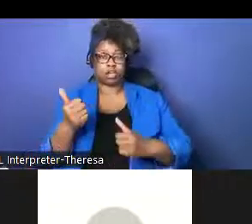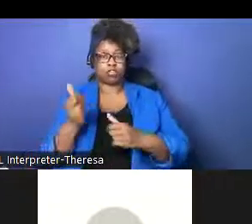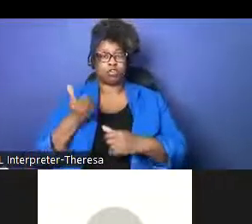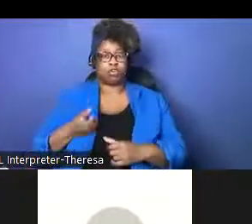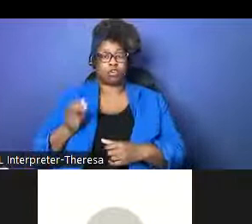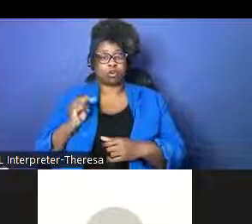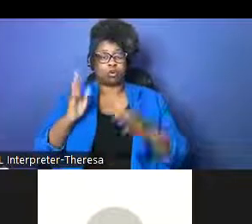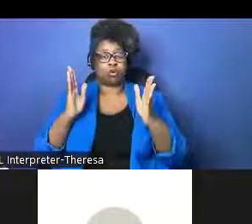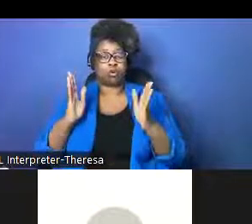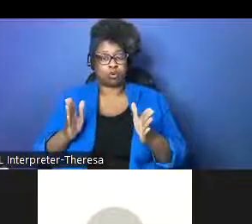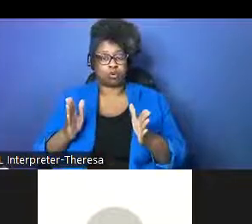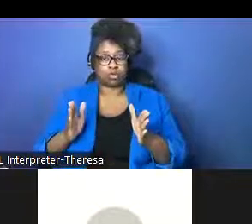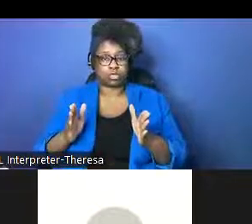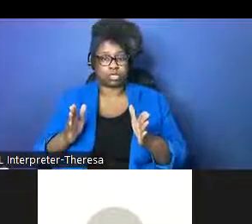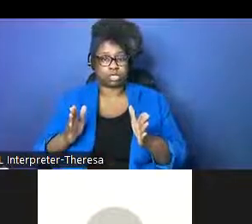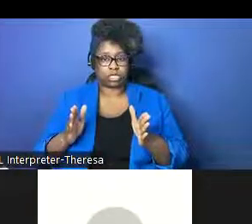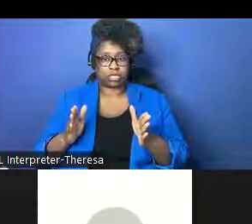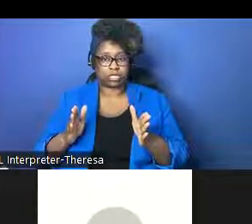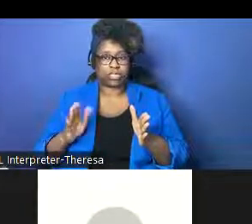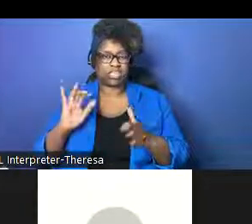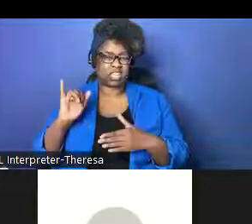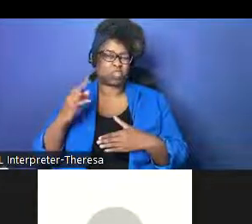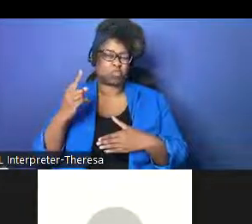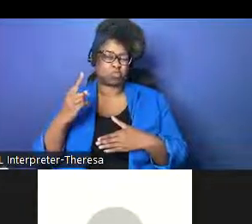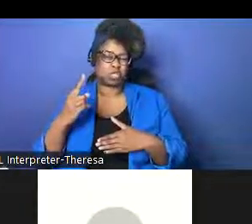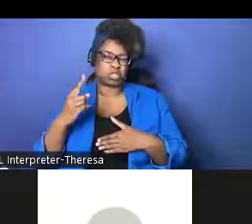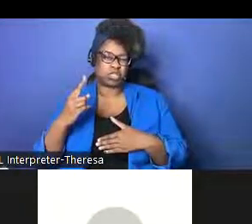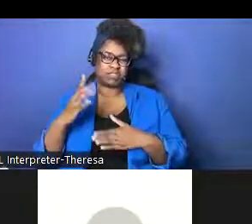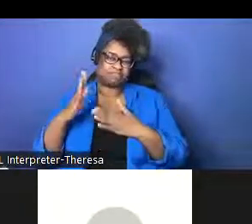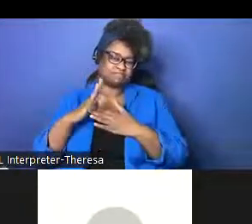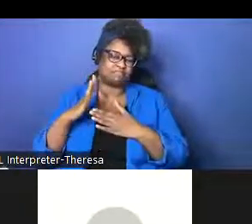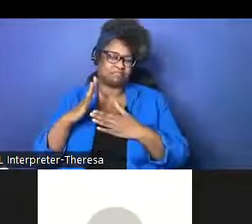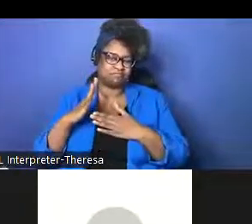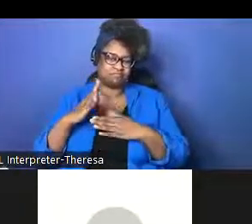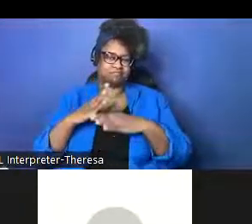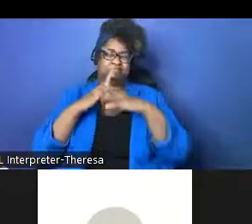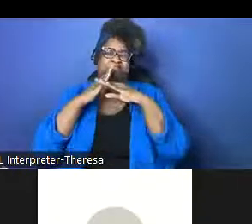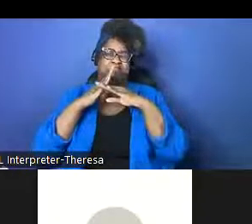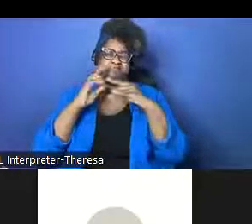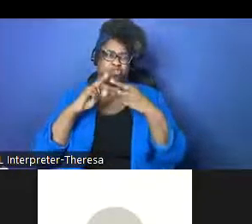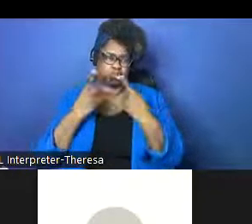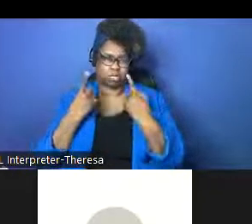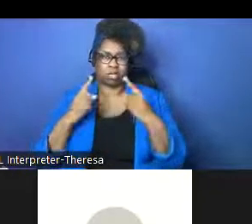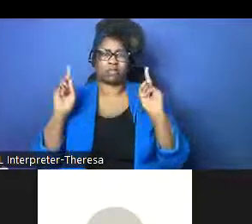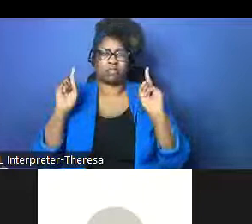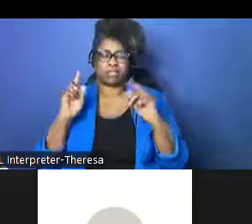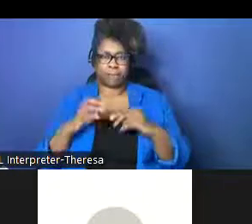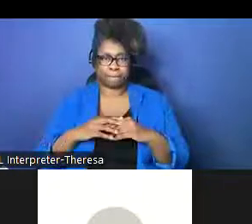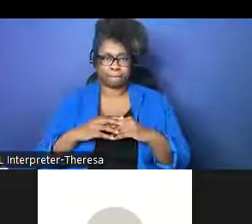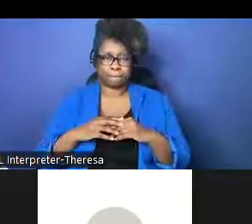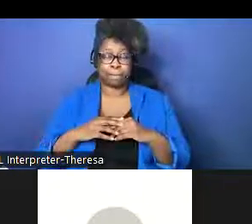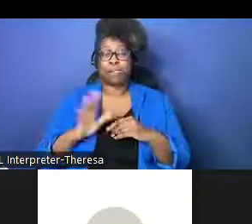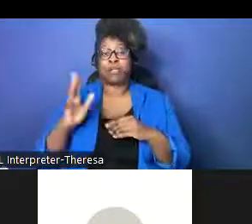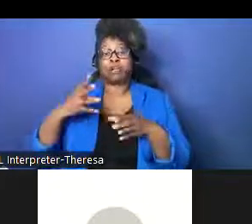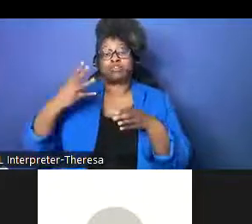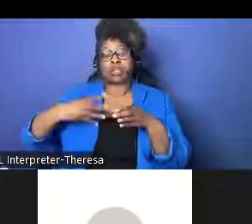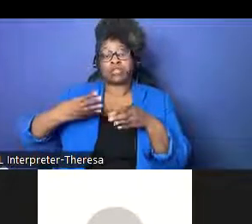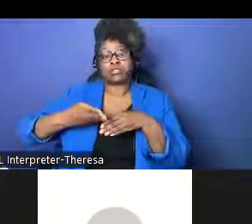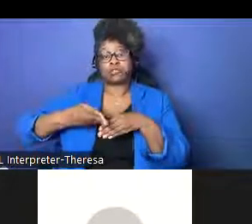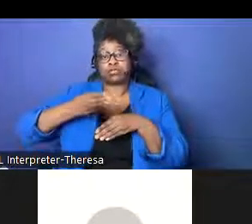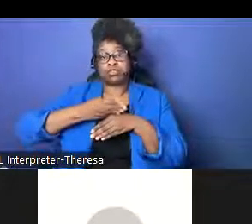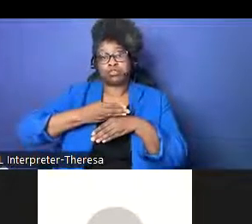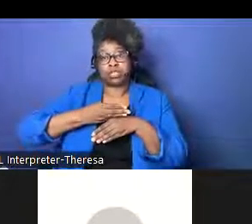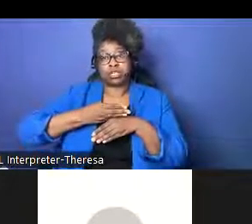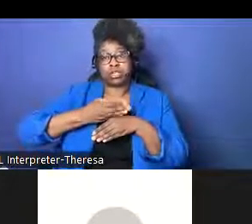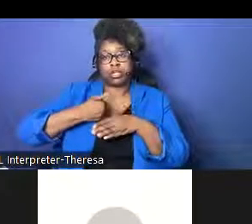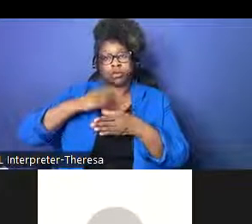That is one of the main stumbling blocks to accomplishing this. For drainage improvements, we're seeing tying into